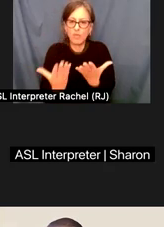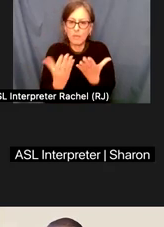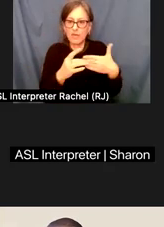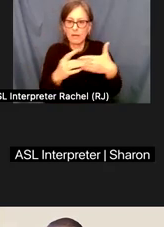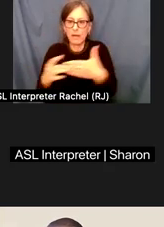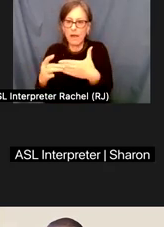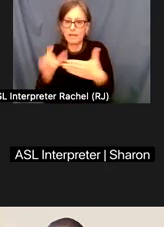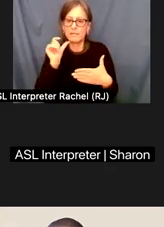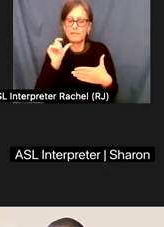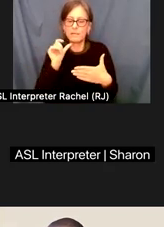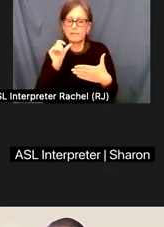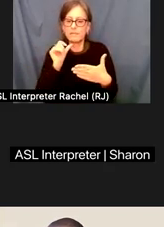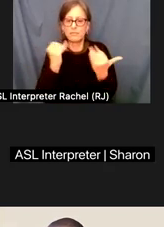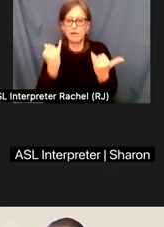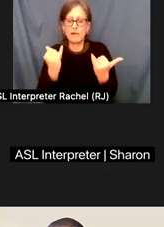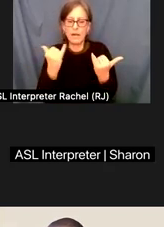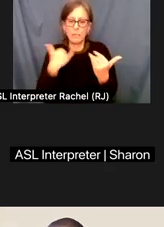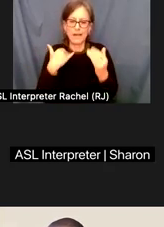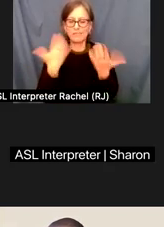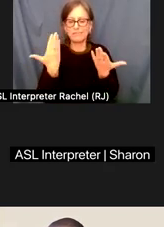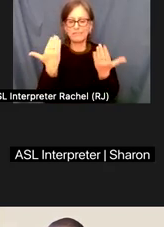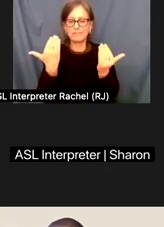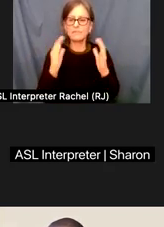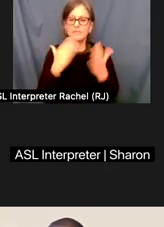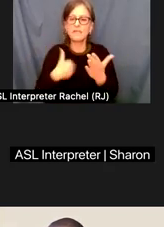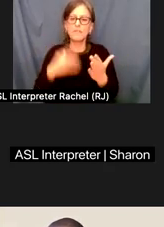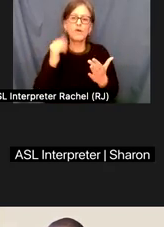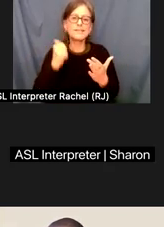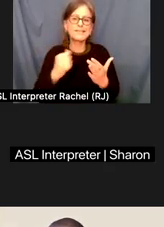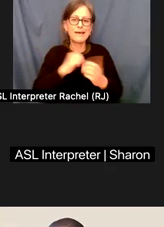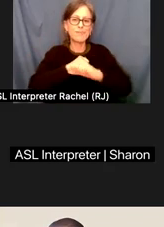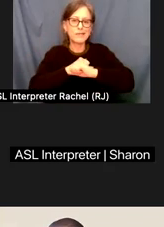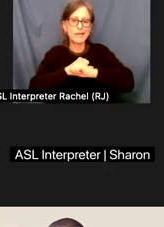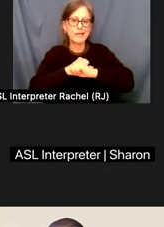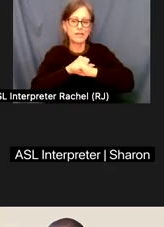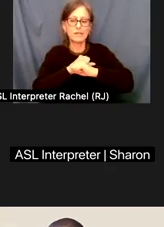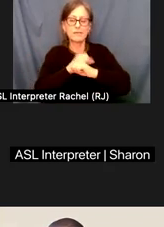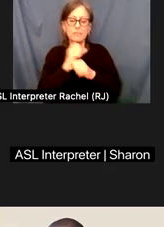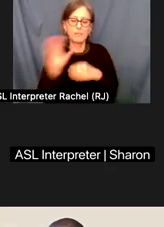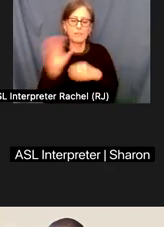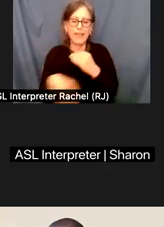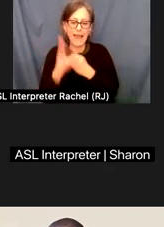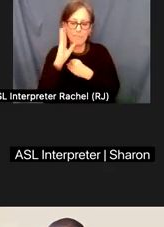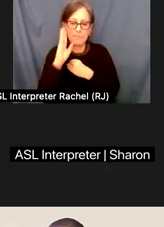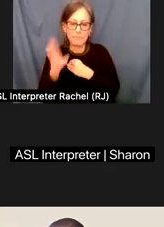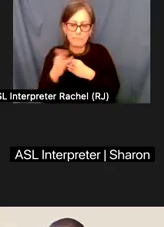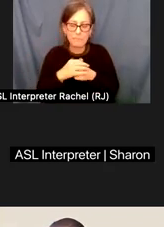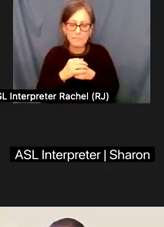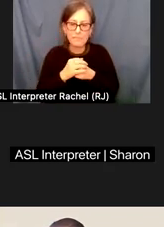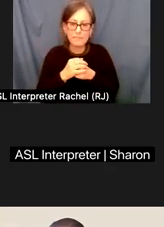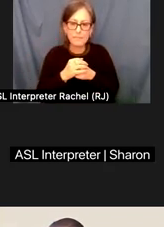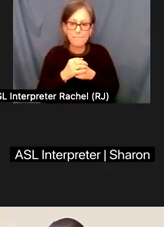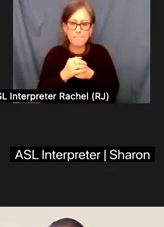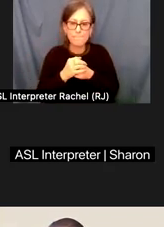beyond that core of self-protection actions. And a lot of that is not only maybe for